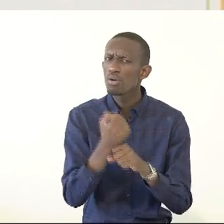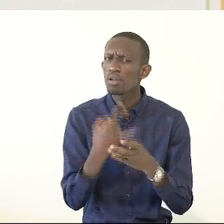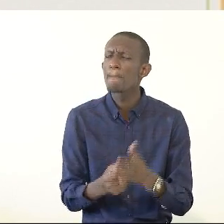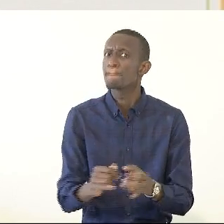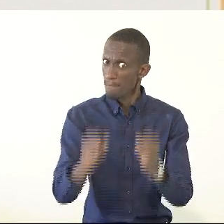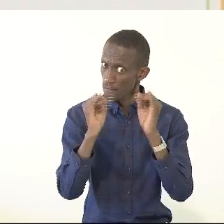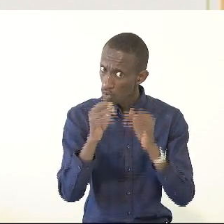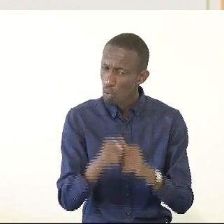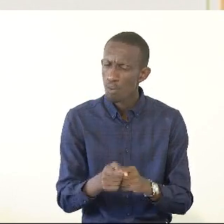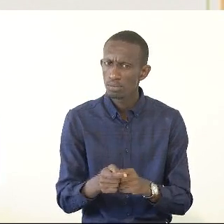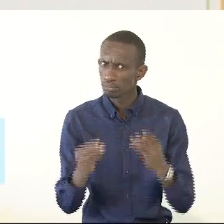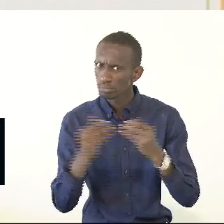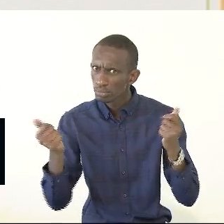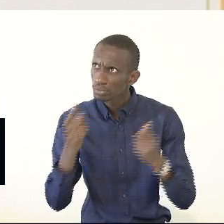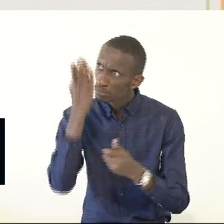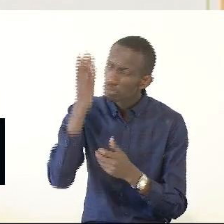solving a quadratic equation,